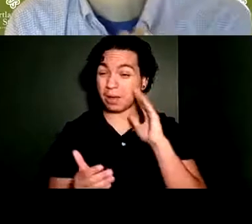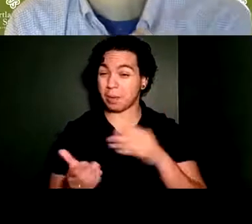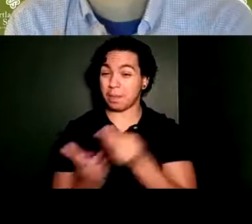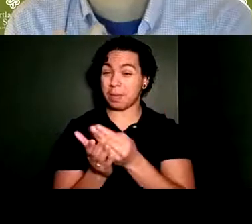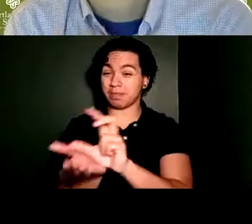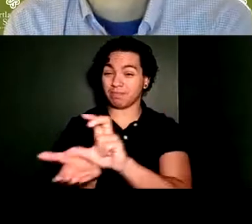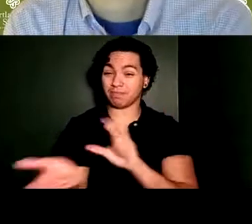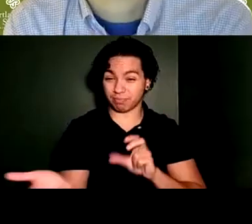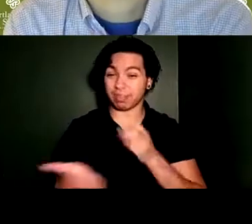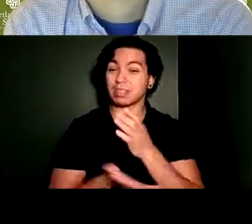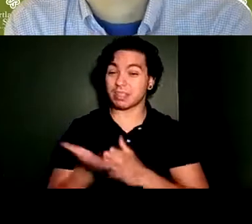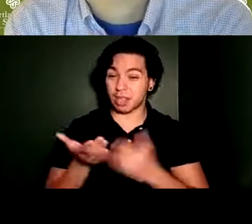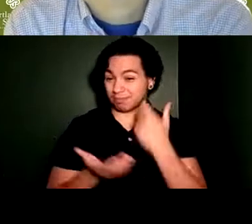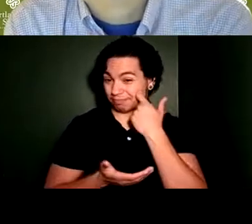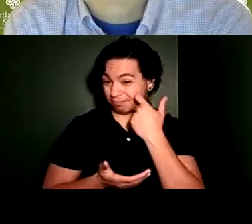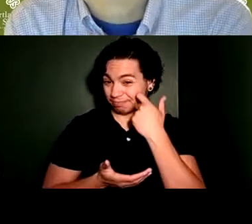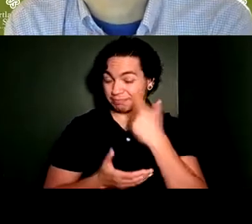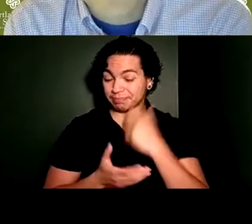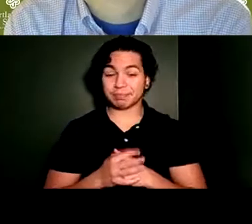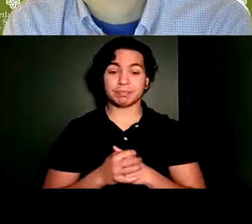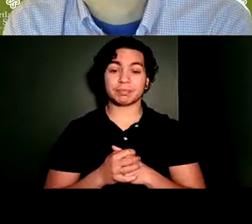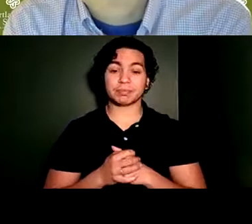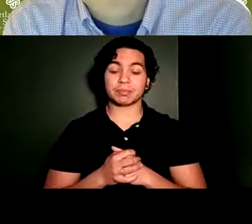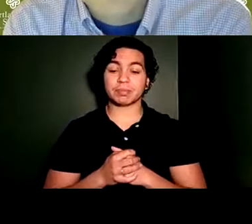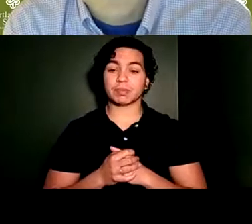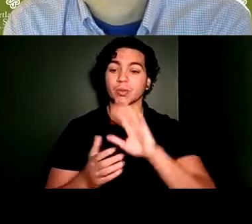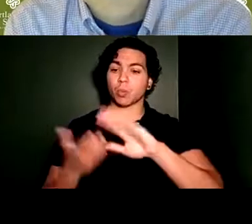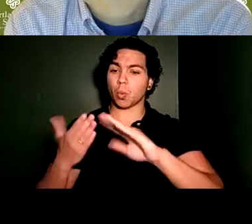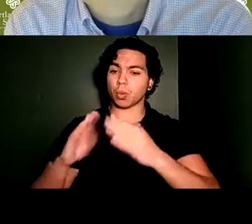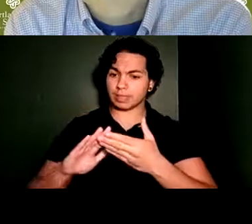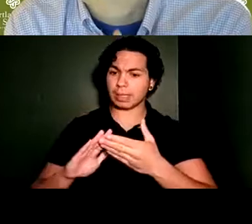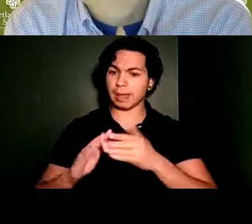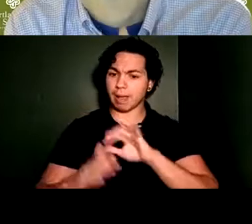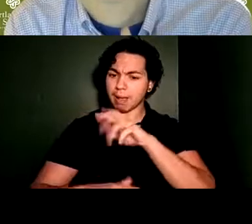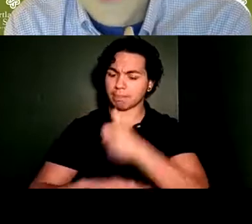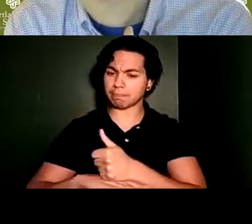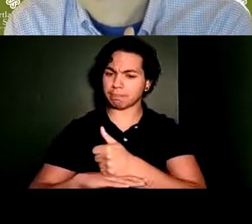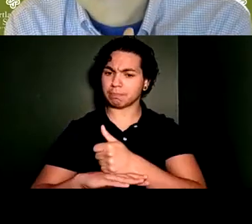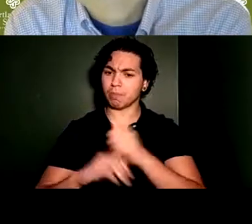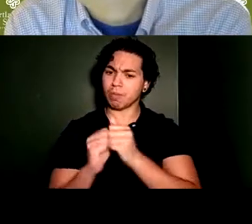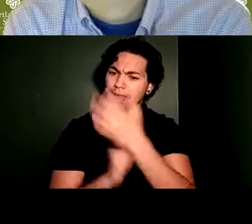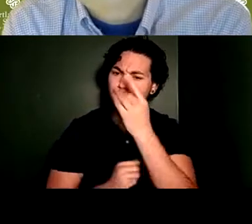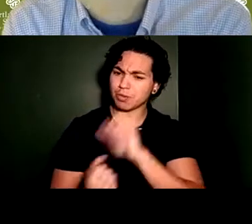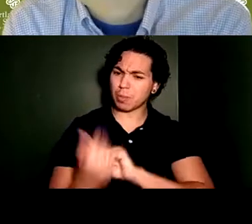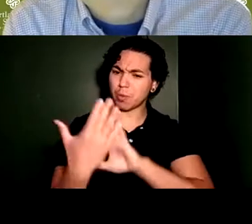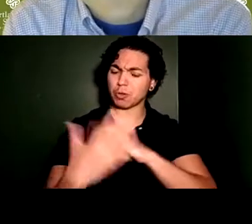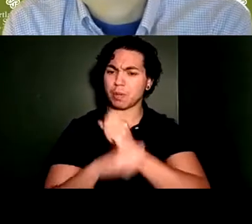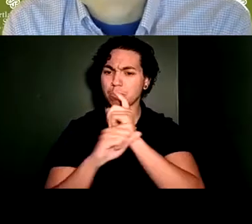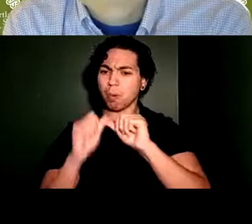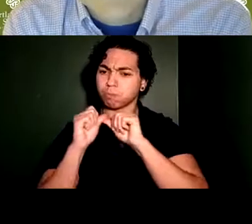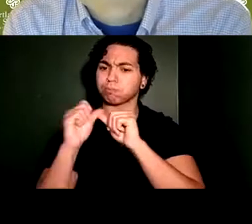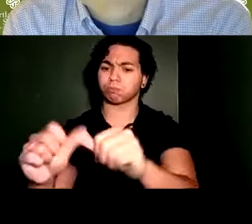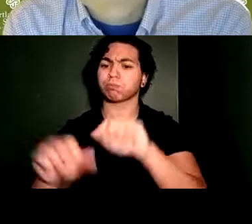past. The city has taken a unique approach to securing bike share for the future. What is it and how is it